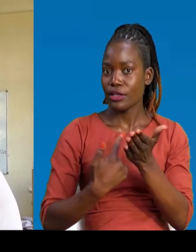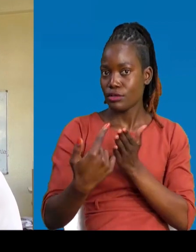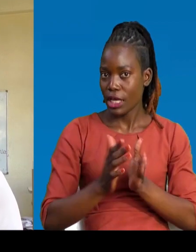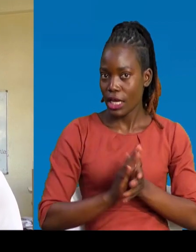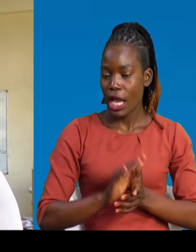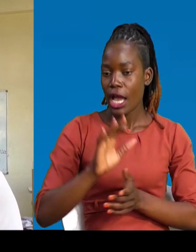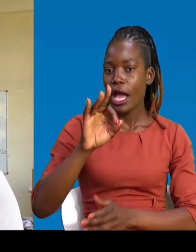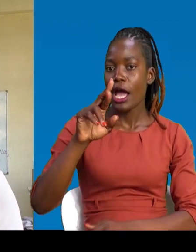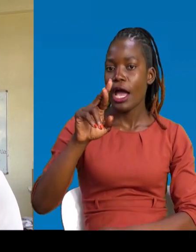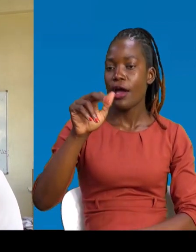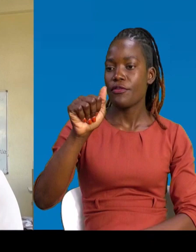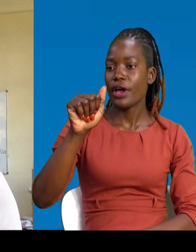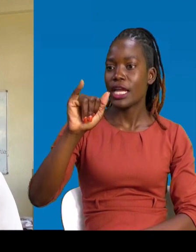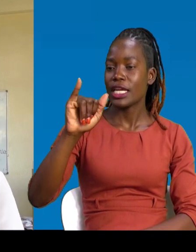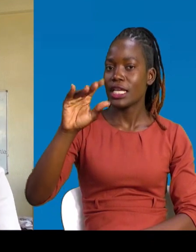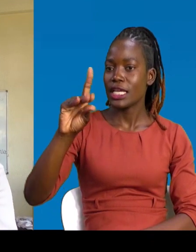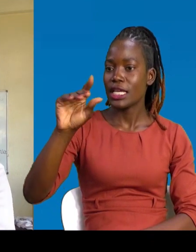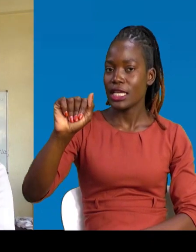Farida anaendelea kutuelimisha